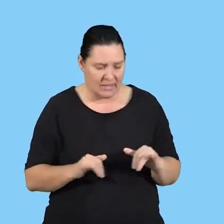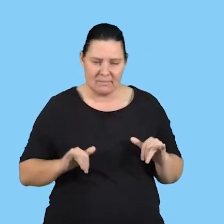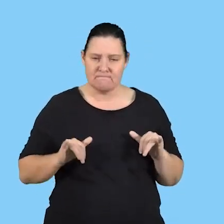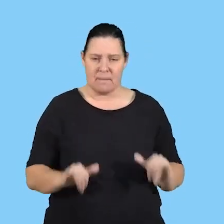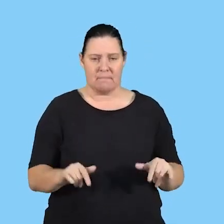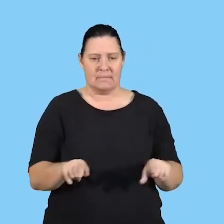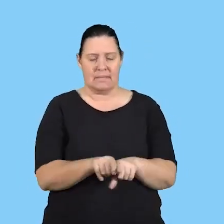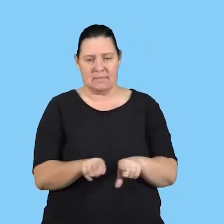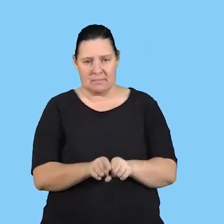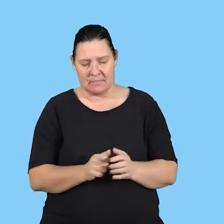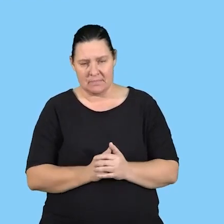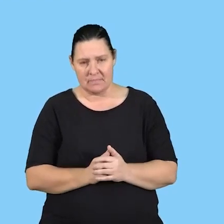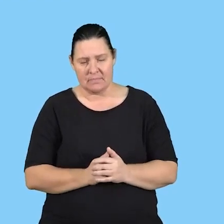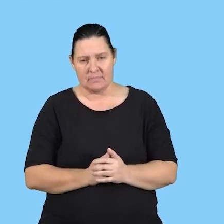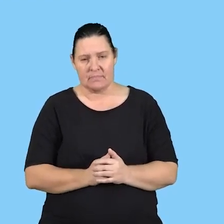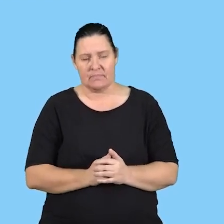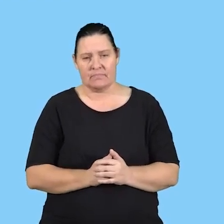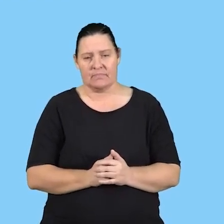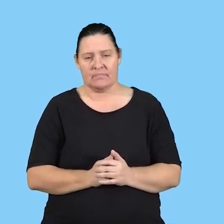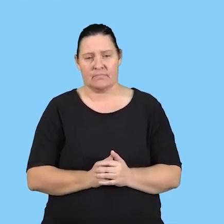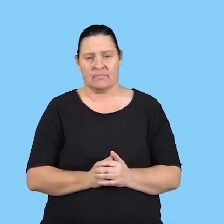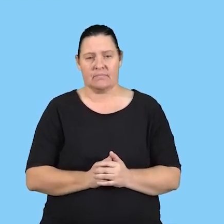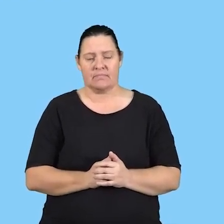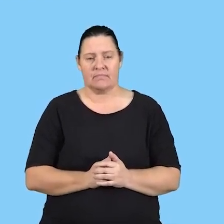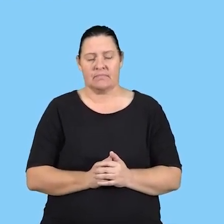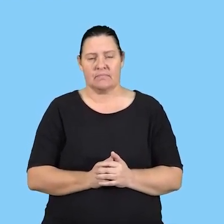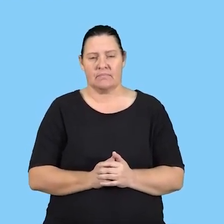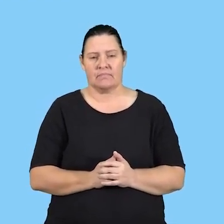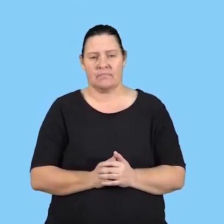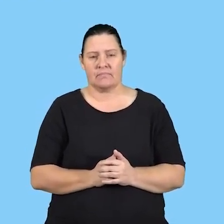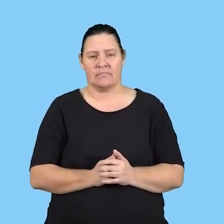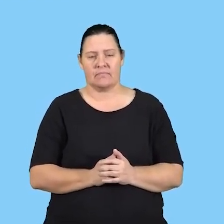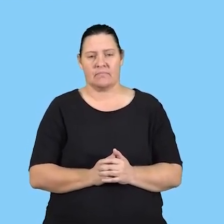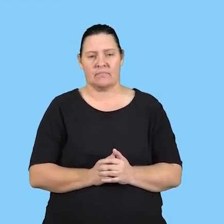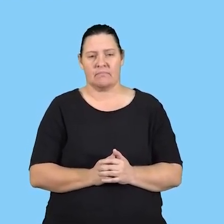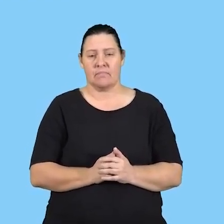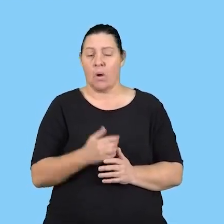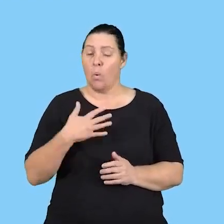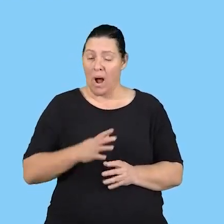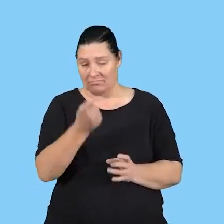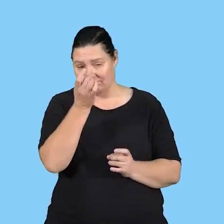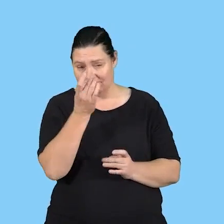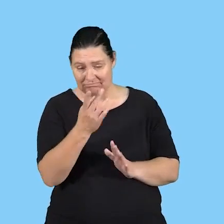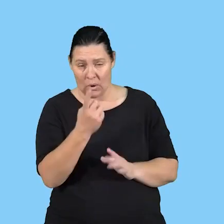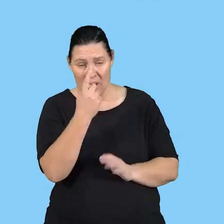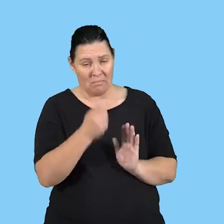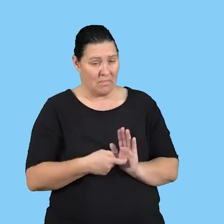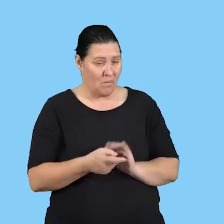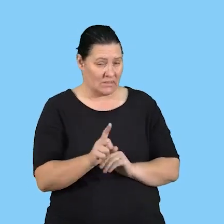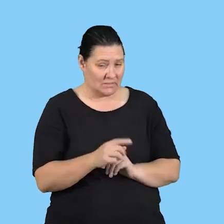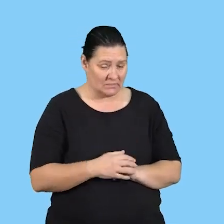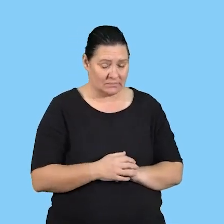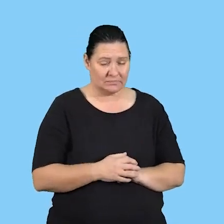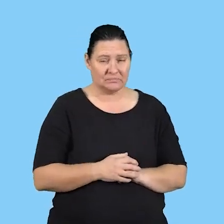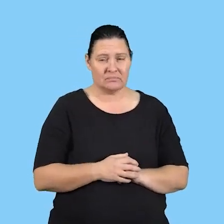retained as it is. Now, the one point I'd like to make is